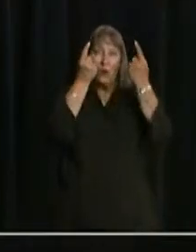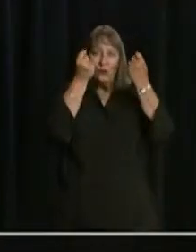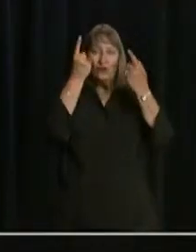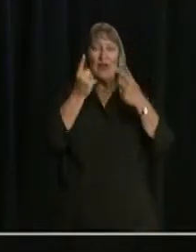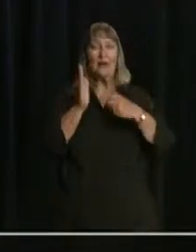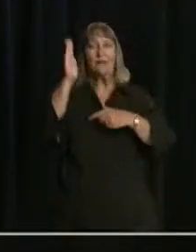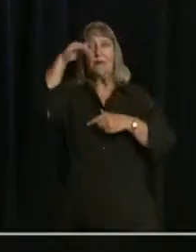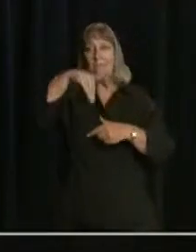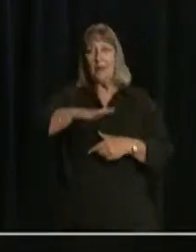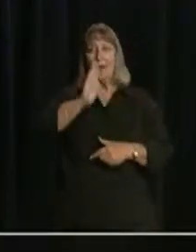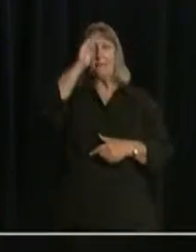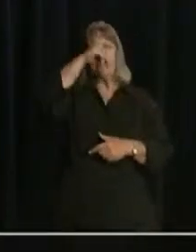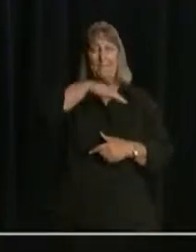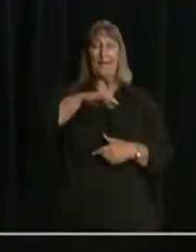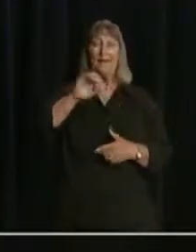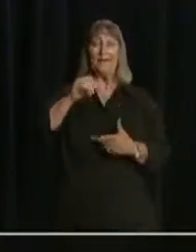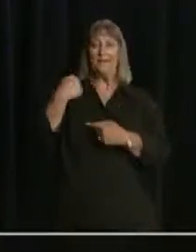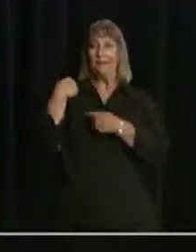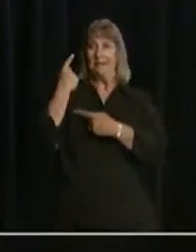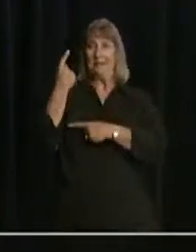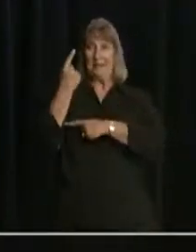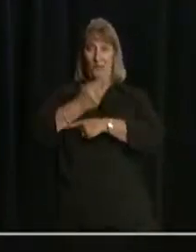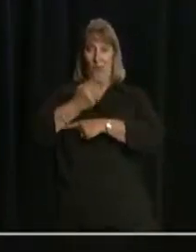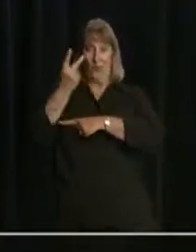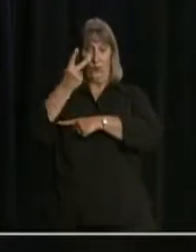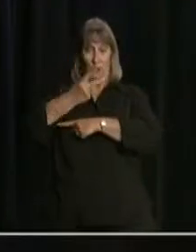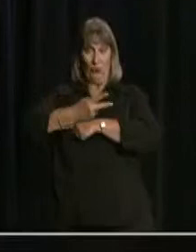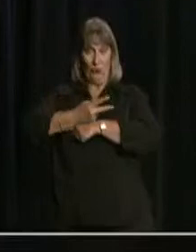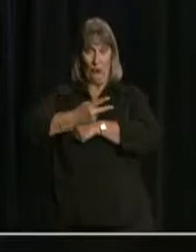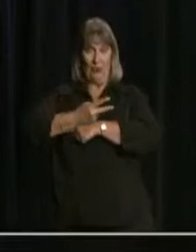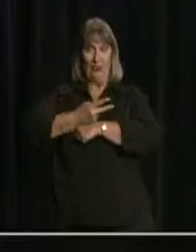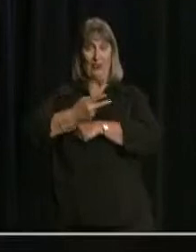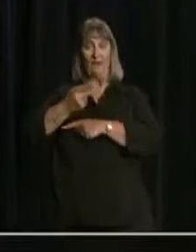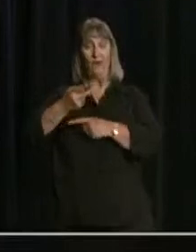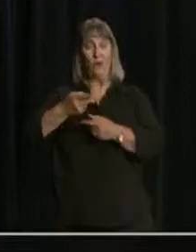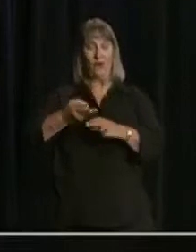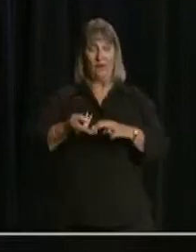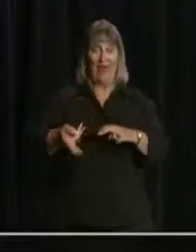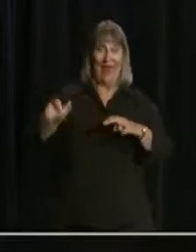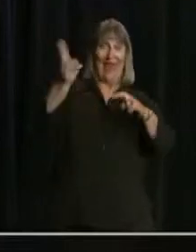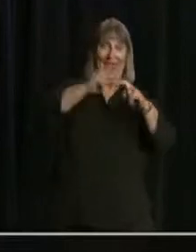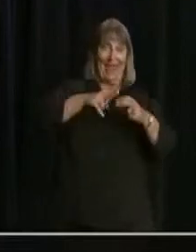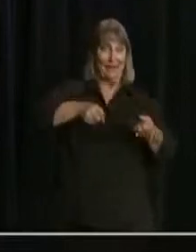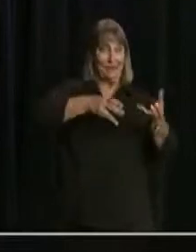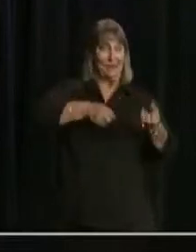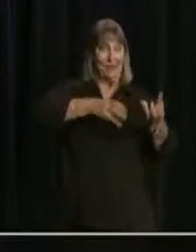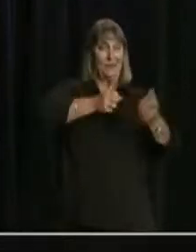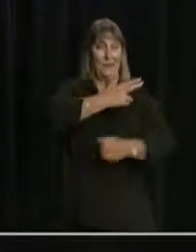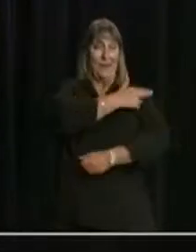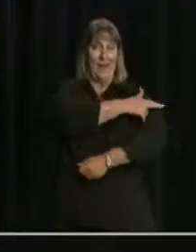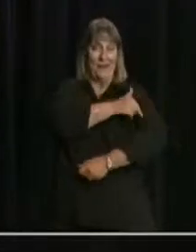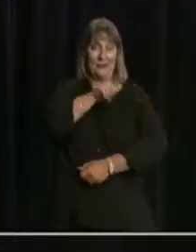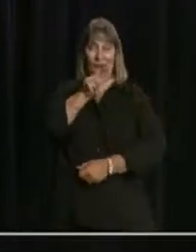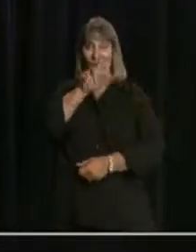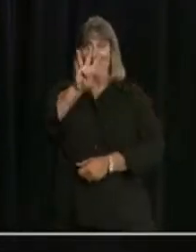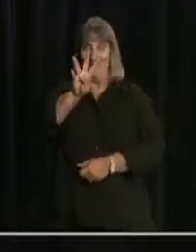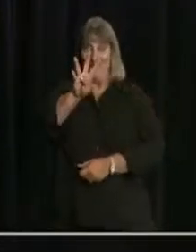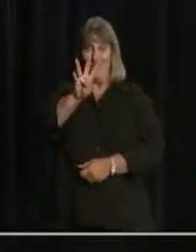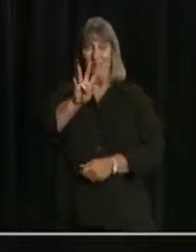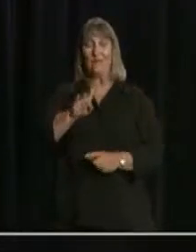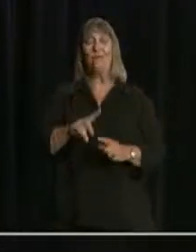because in the last 2 days, we've increased 24 people in the hospital, and then, as you stated, we